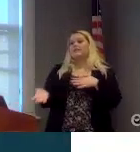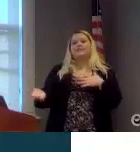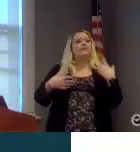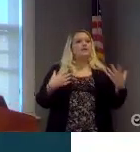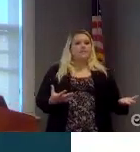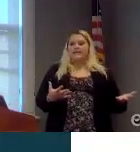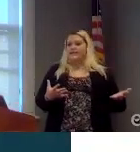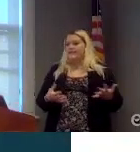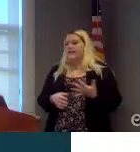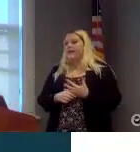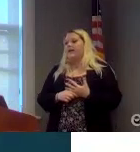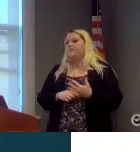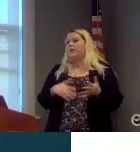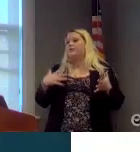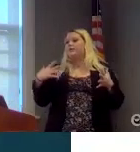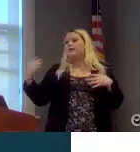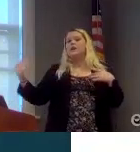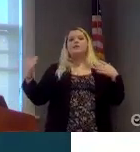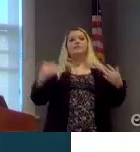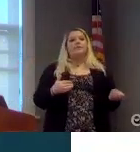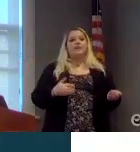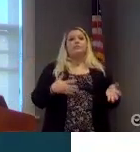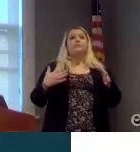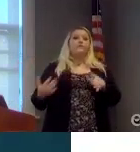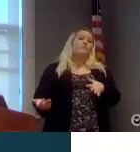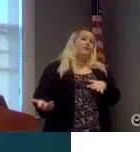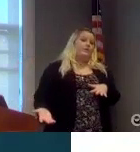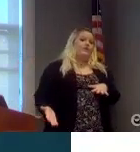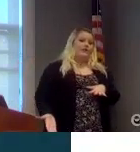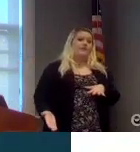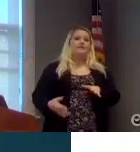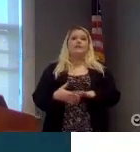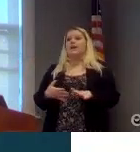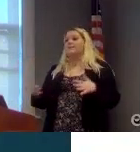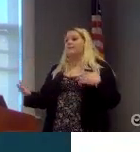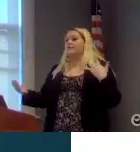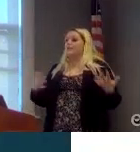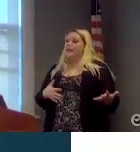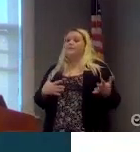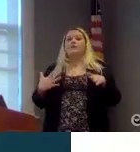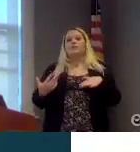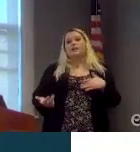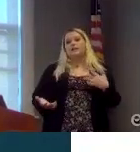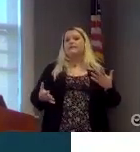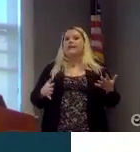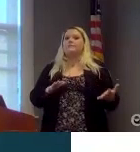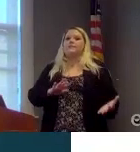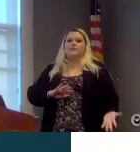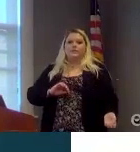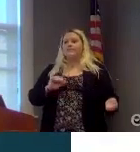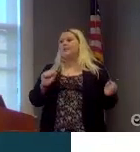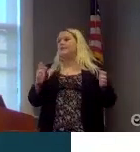variables from each list into a combined data set, and then we included some of the variables from the original list, such as the original names,